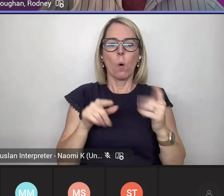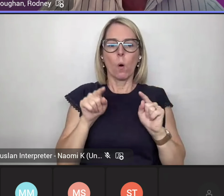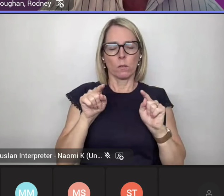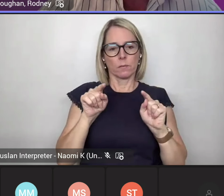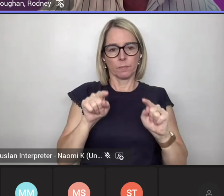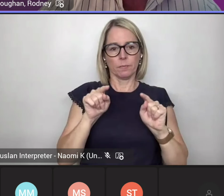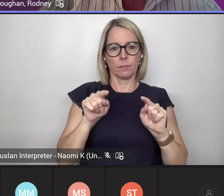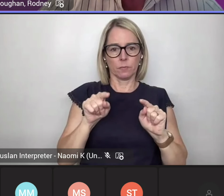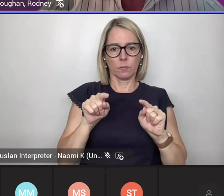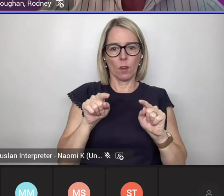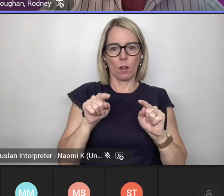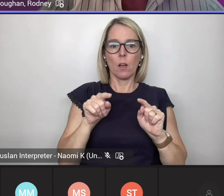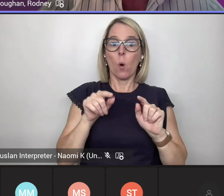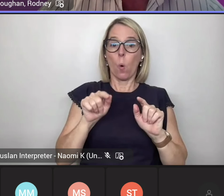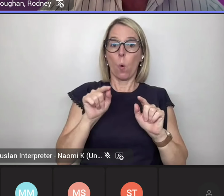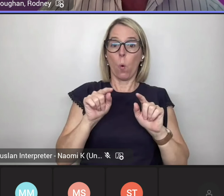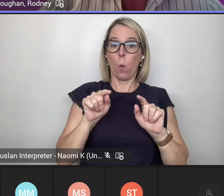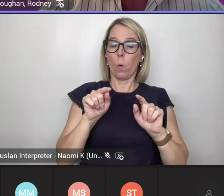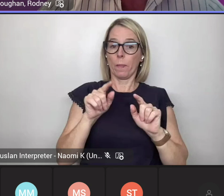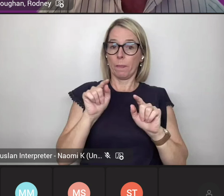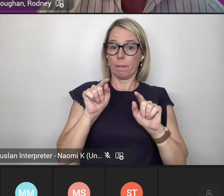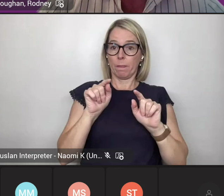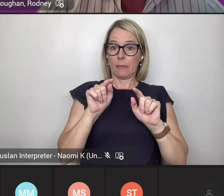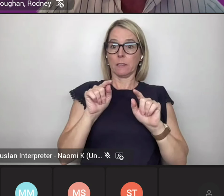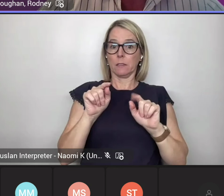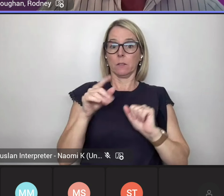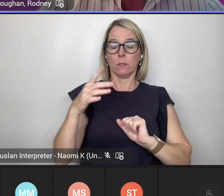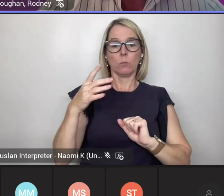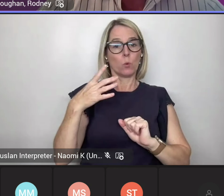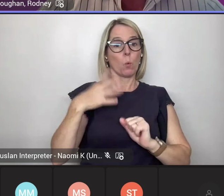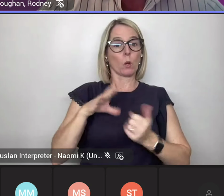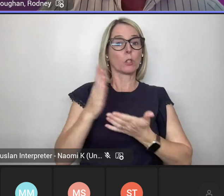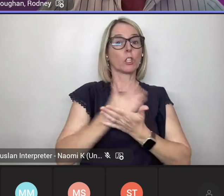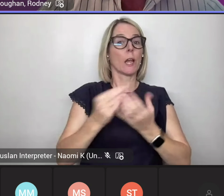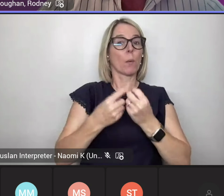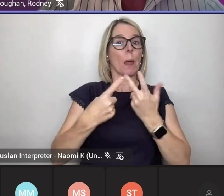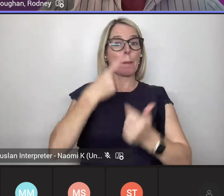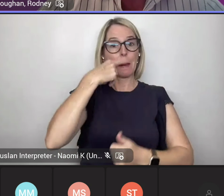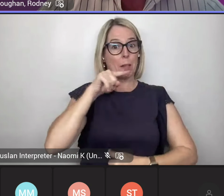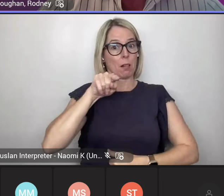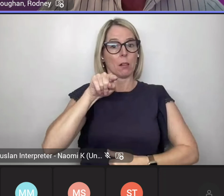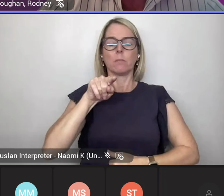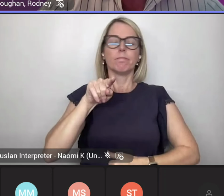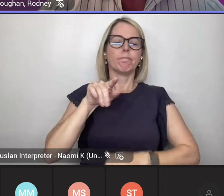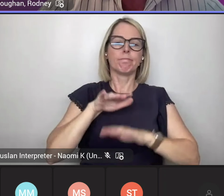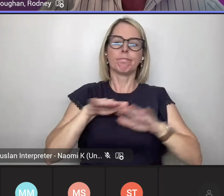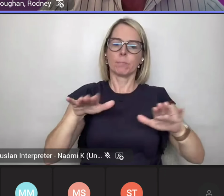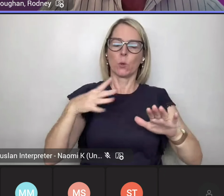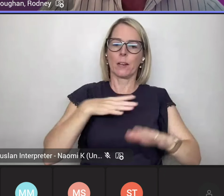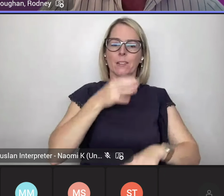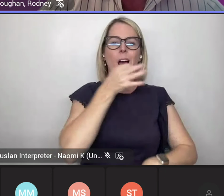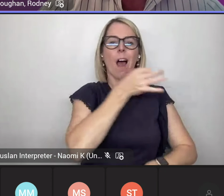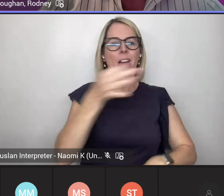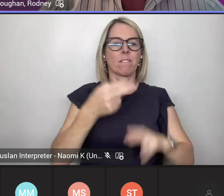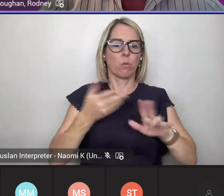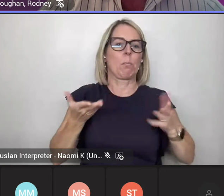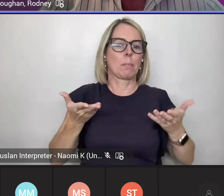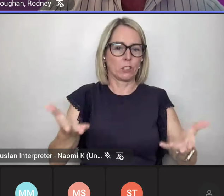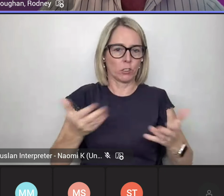share the session without consent of all attendees. During this session, only unclassified